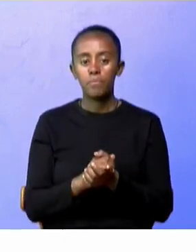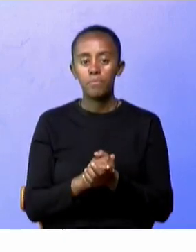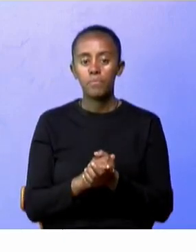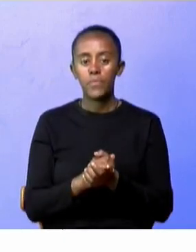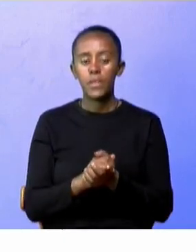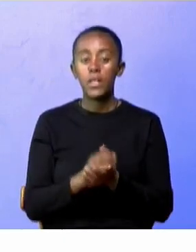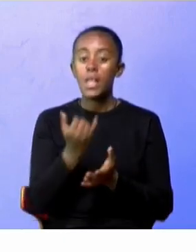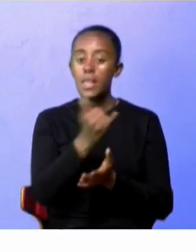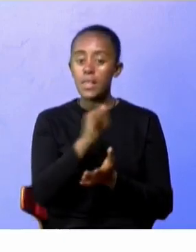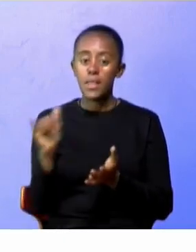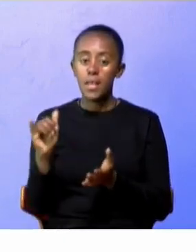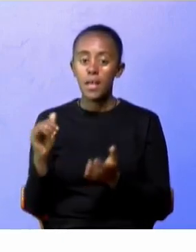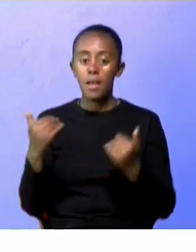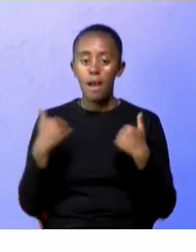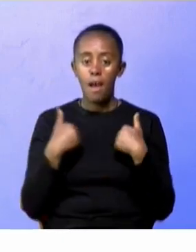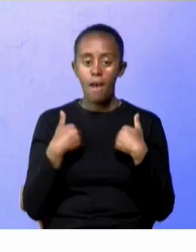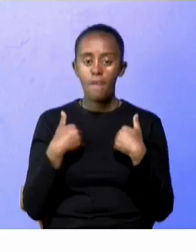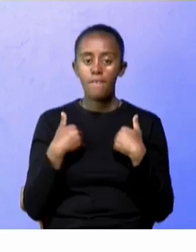They have